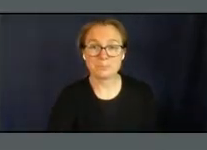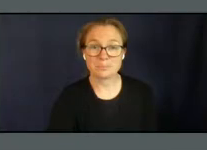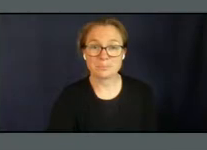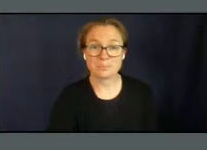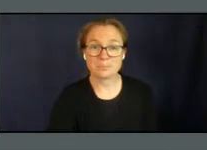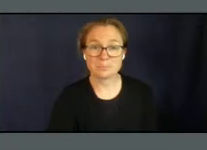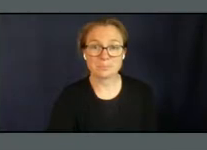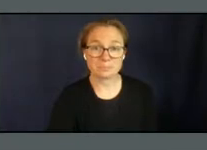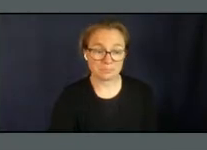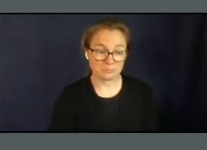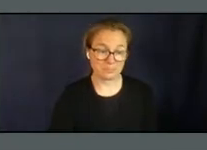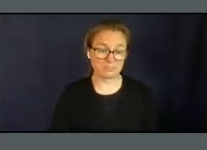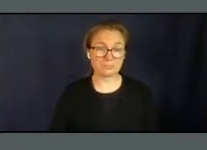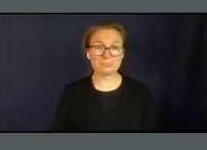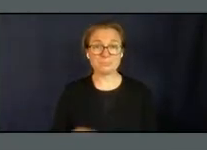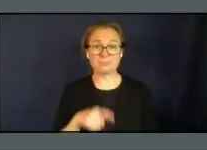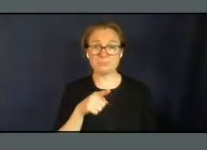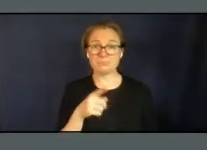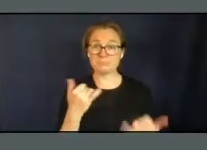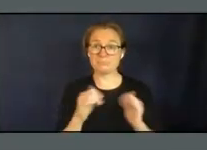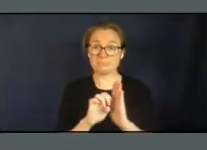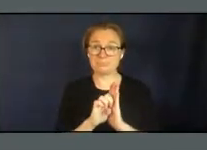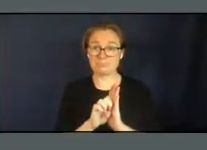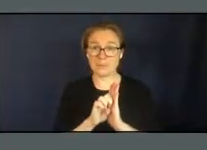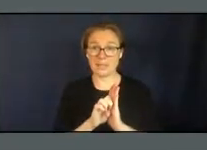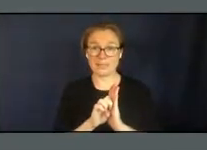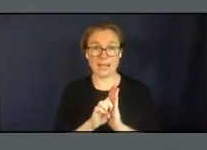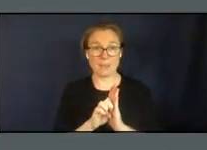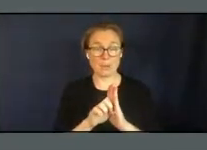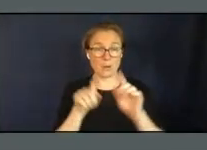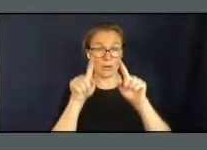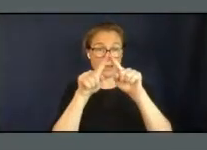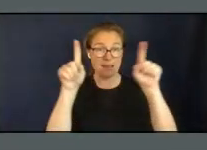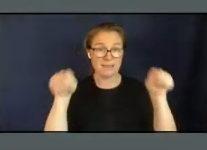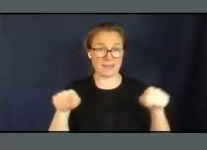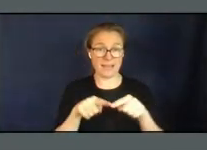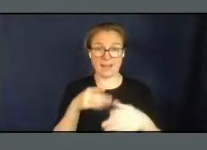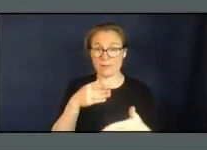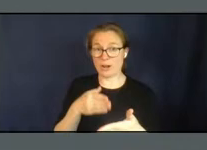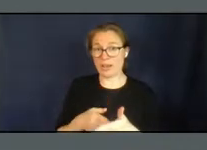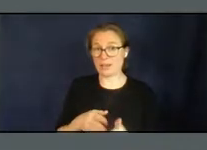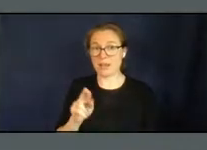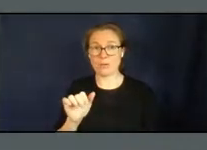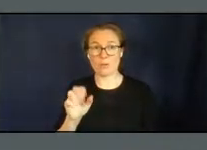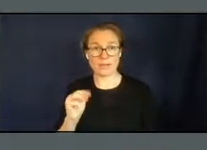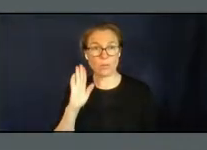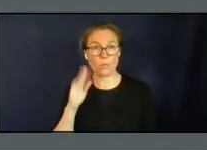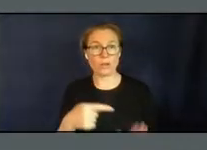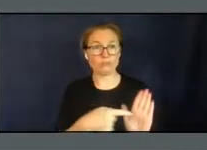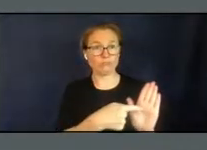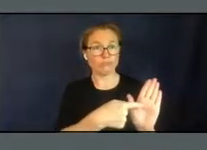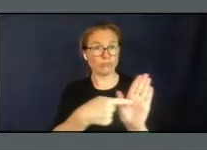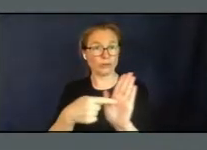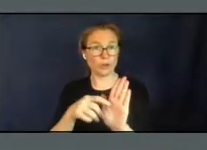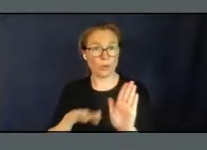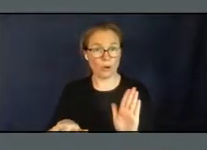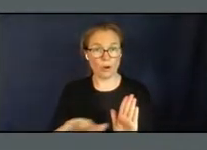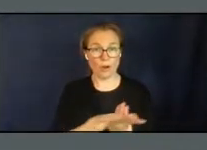an example. This is actually the sign, the anti-racism sign that will be displayed around the university. This